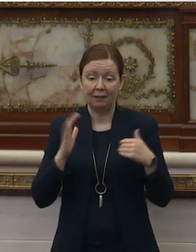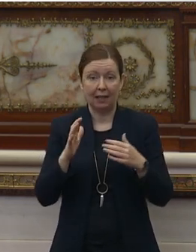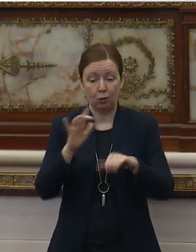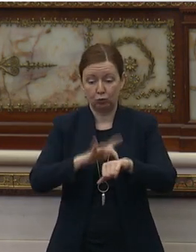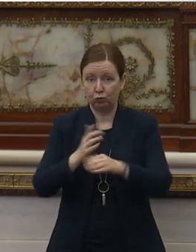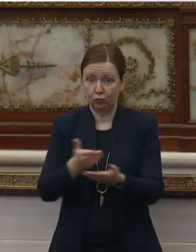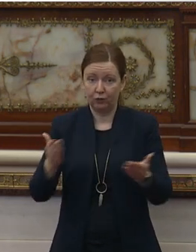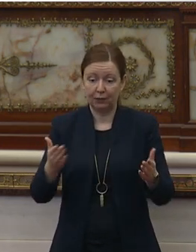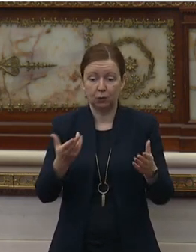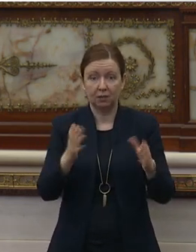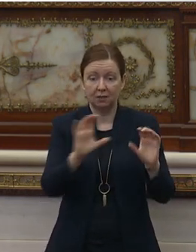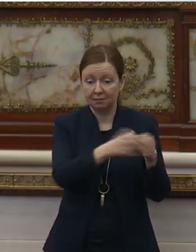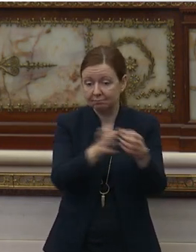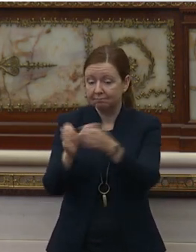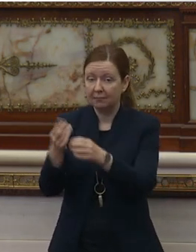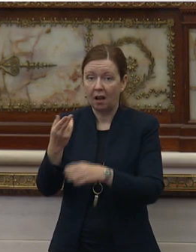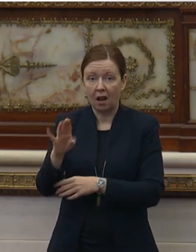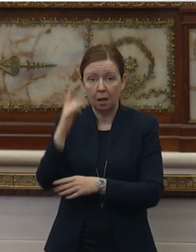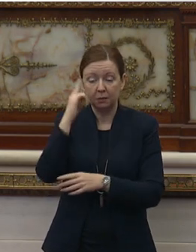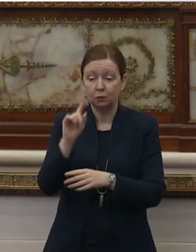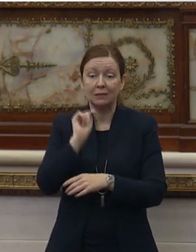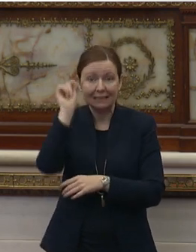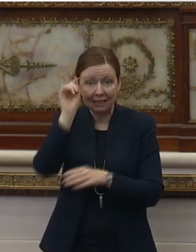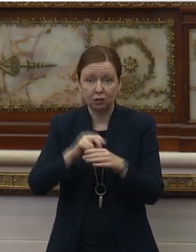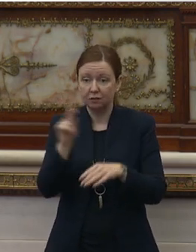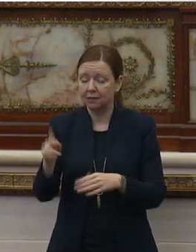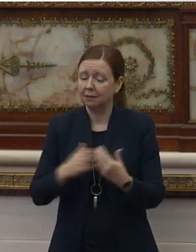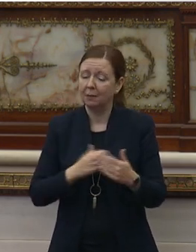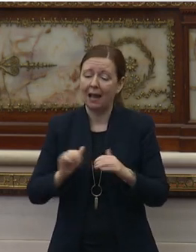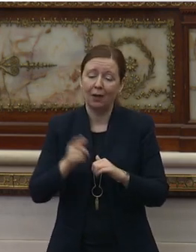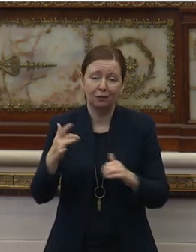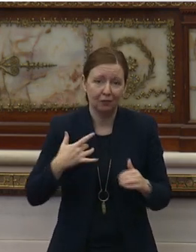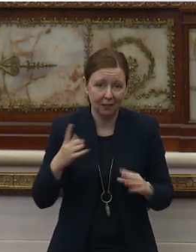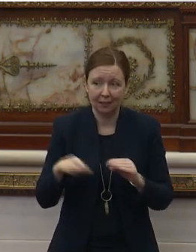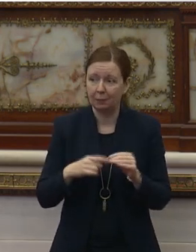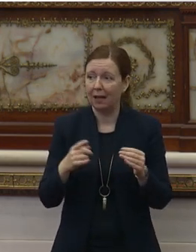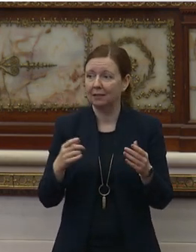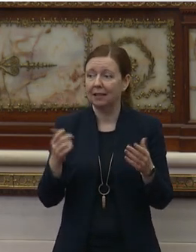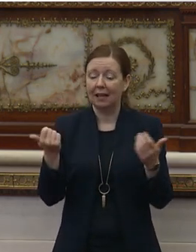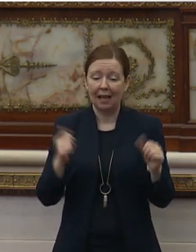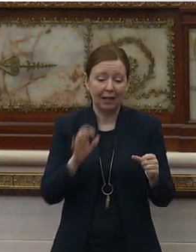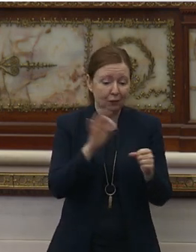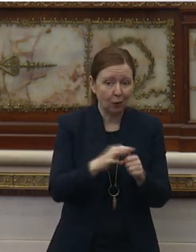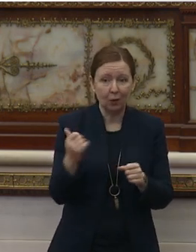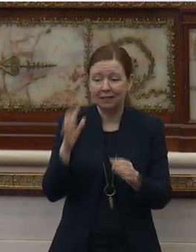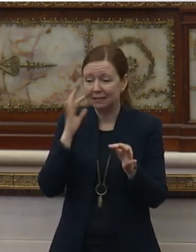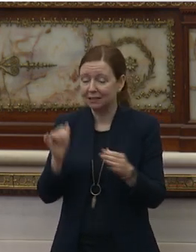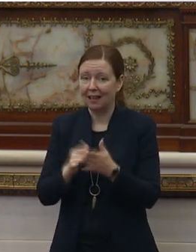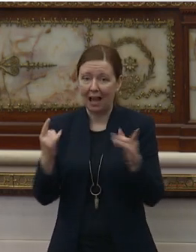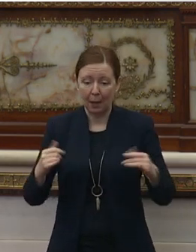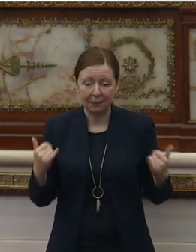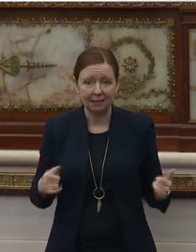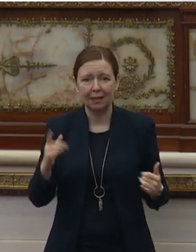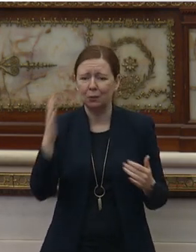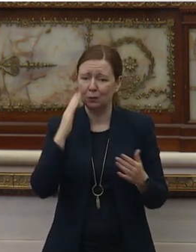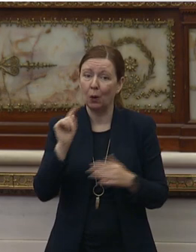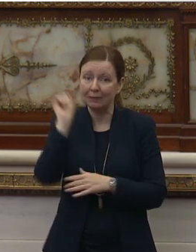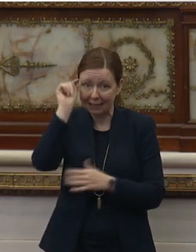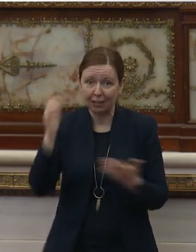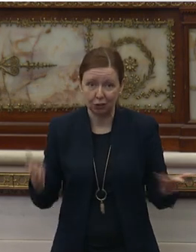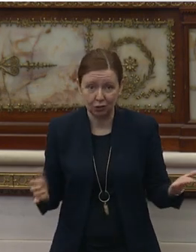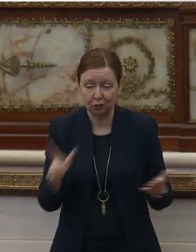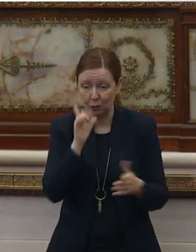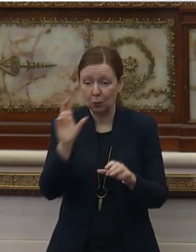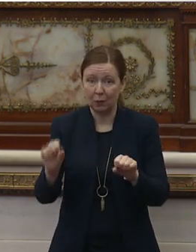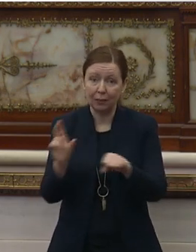hubs for teenagers here in the city of Philadelphia. No matter how you feel about any vote or any decision that was made today, I'm pretty sure you know a teenager who can